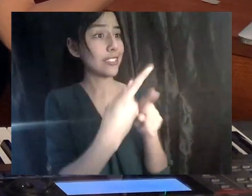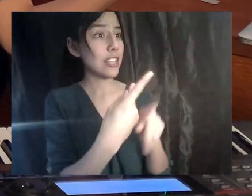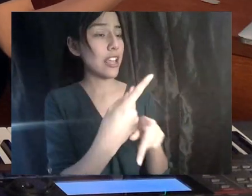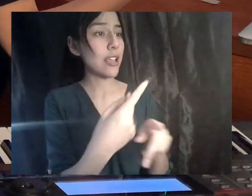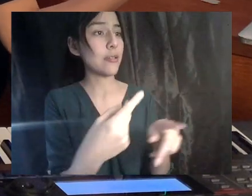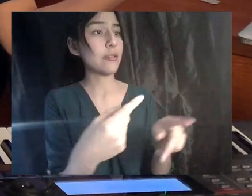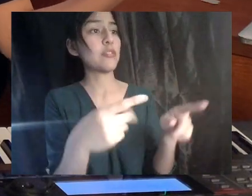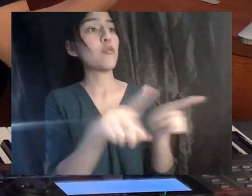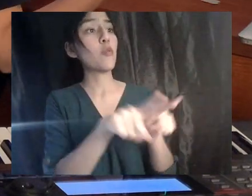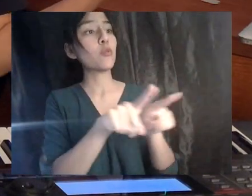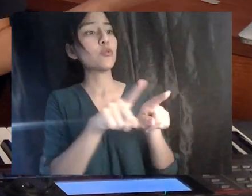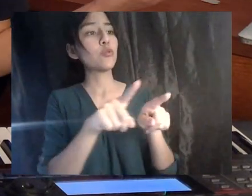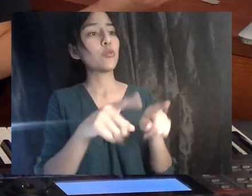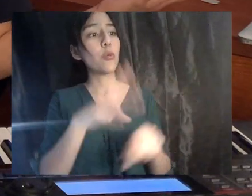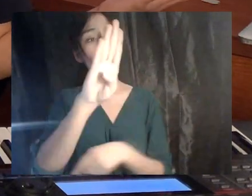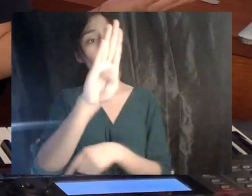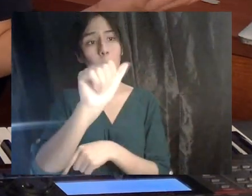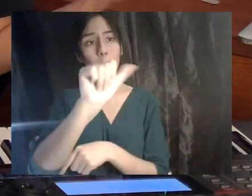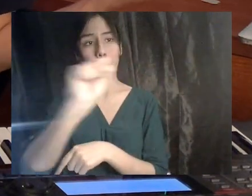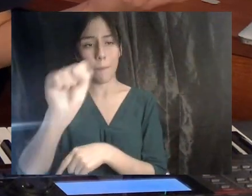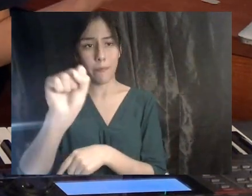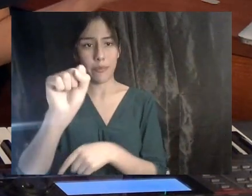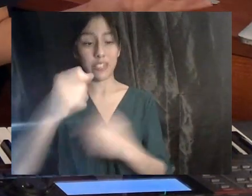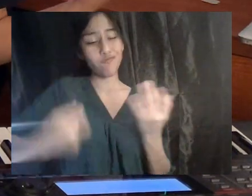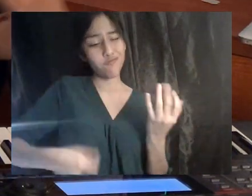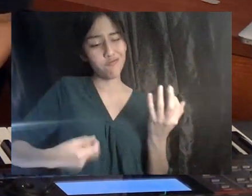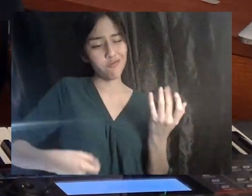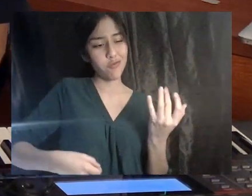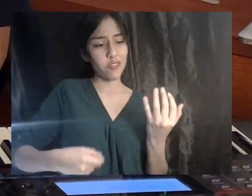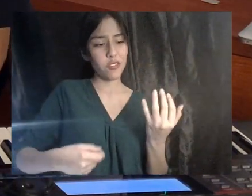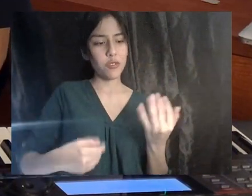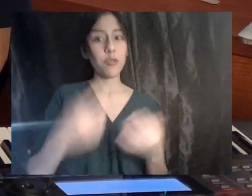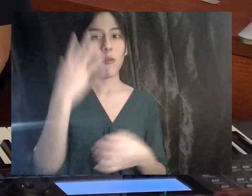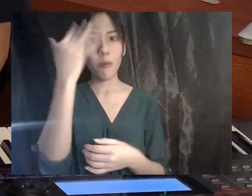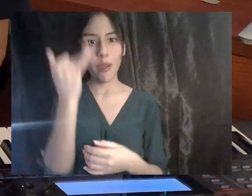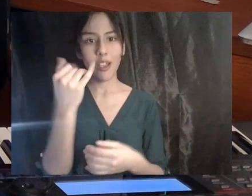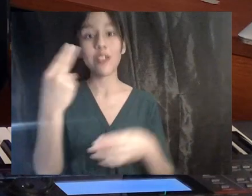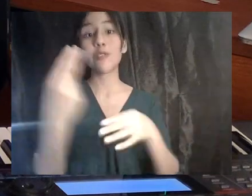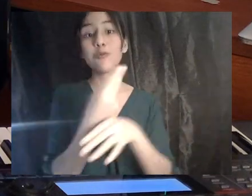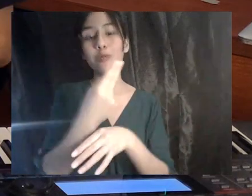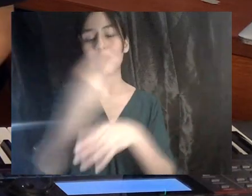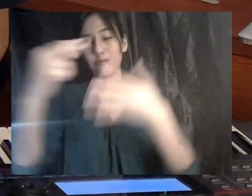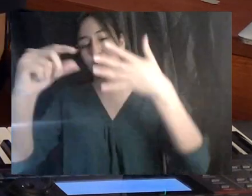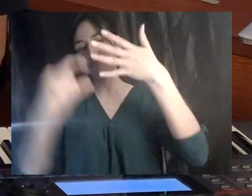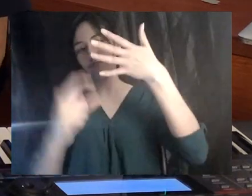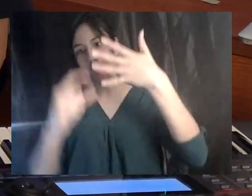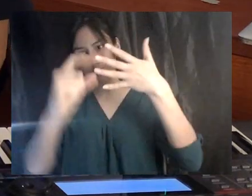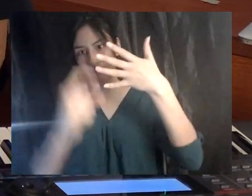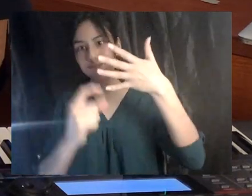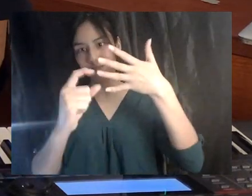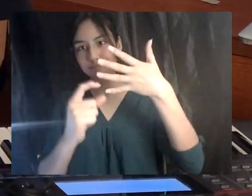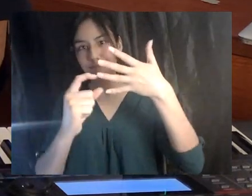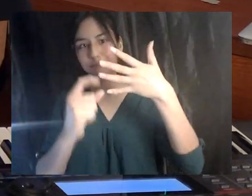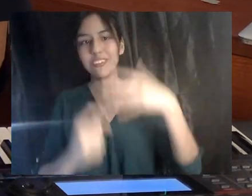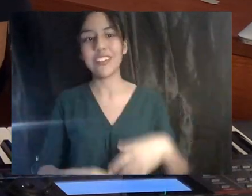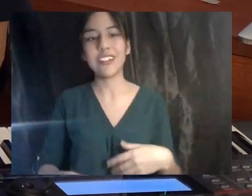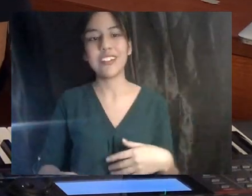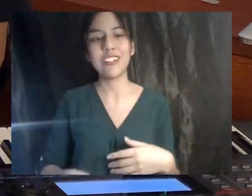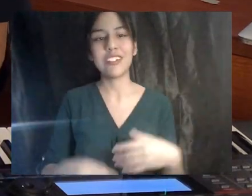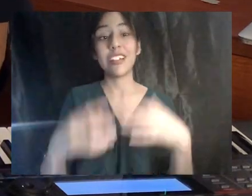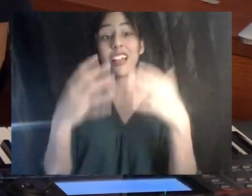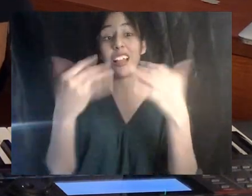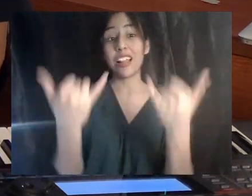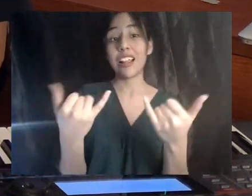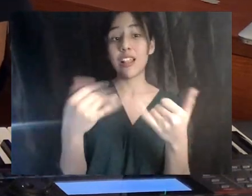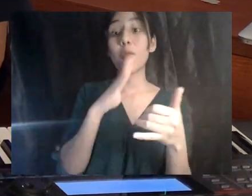guitar, right? That's called a bass because it plays pure low notes. So now what we're going to talk about is our